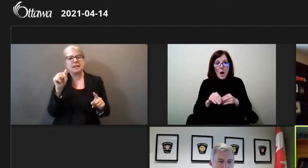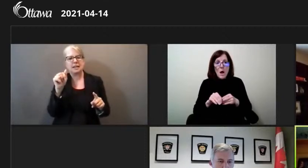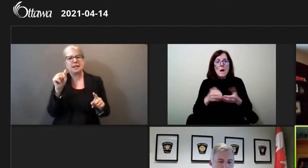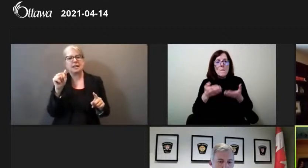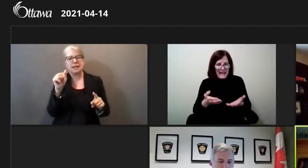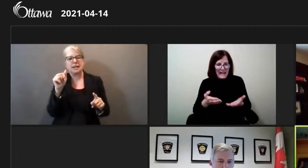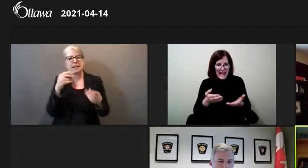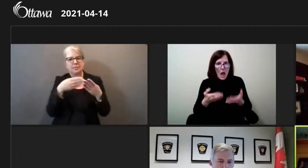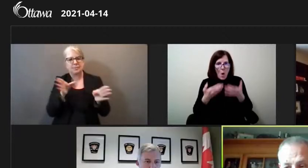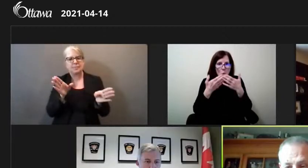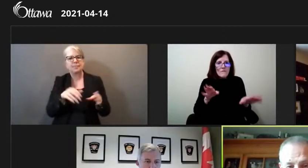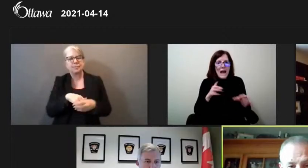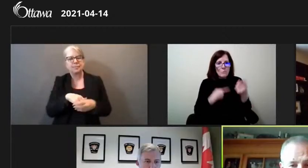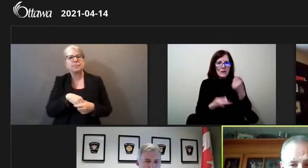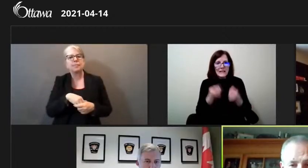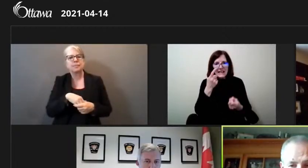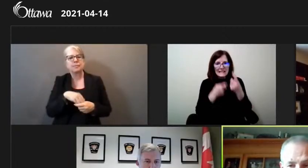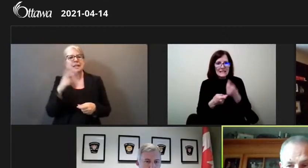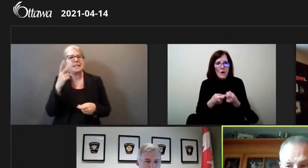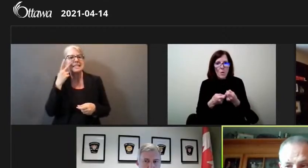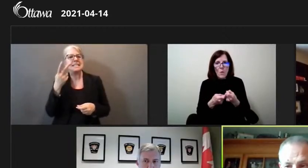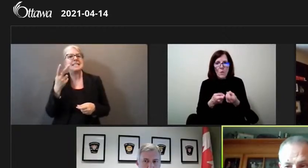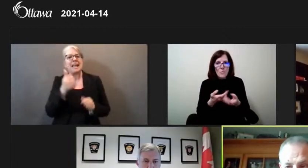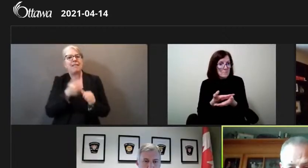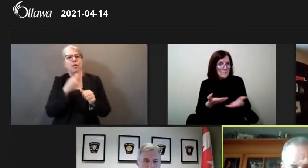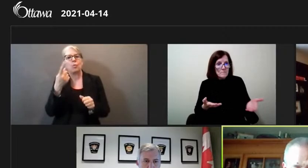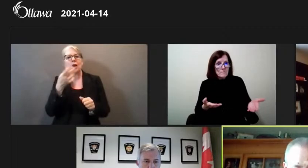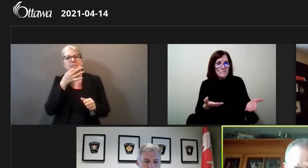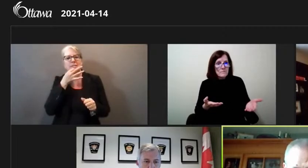traditional media. So we'll see everybody in a few minutes.